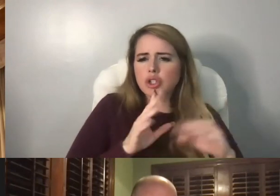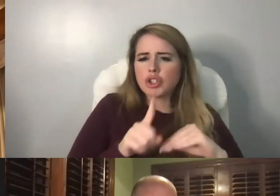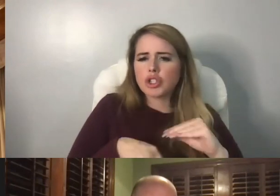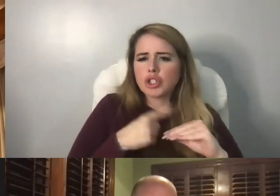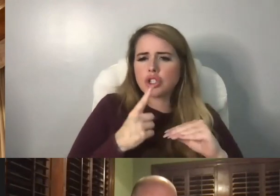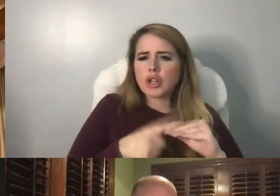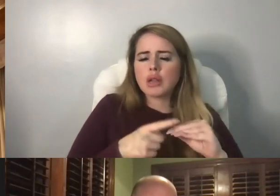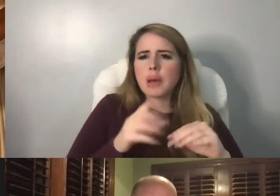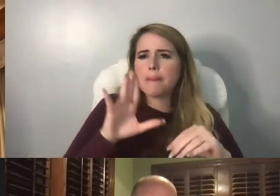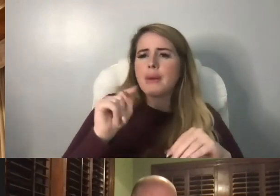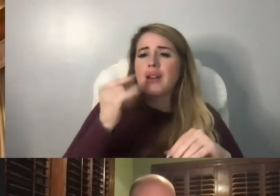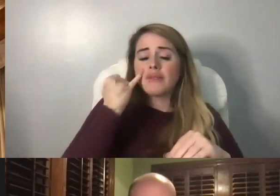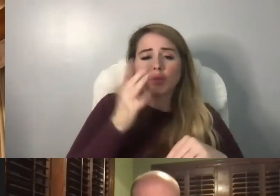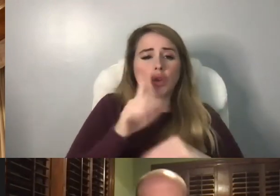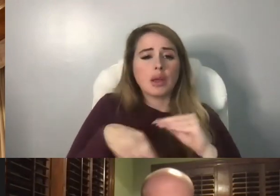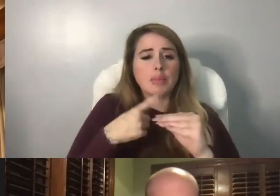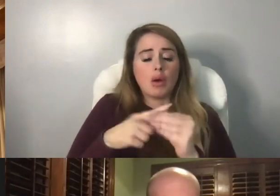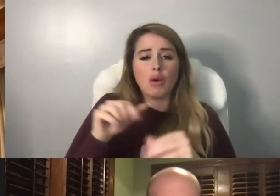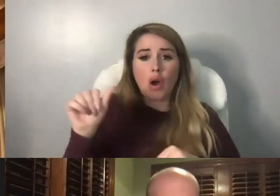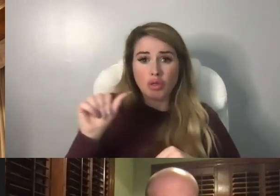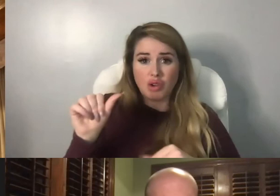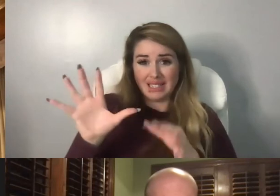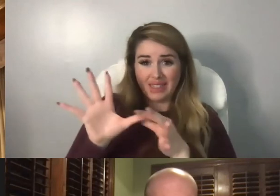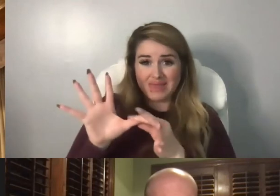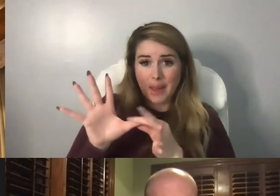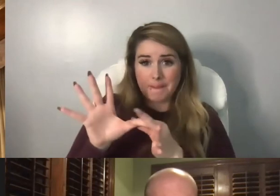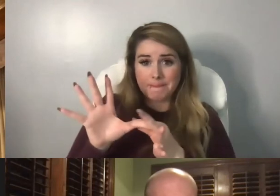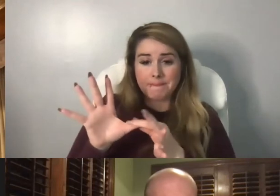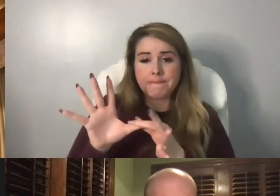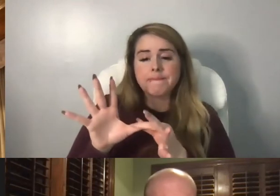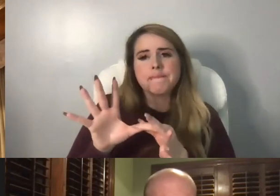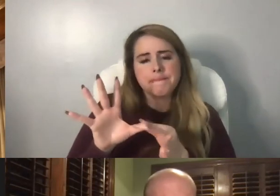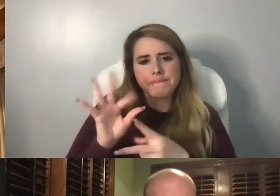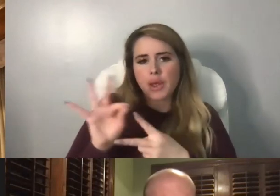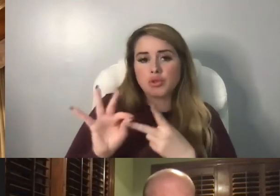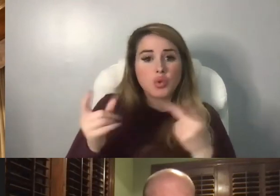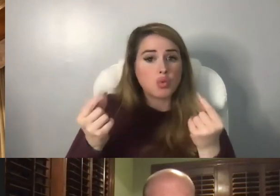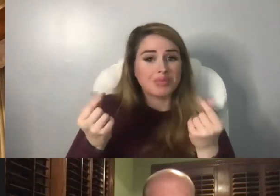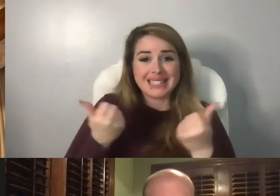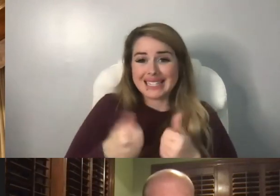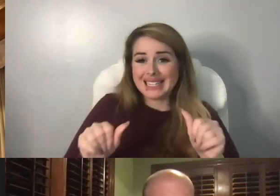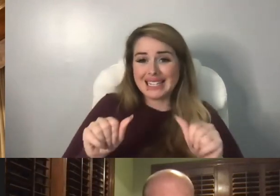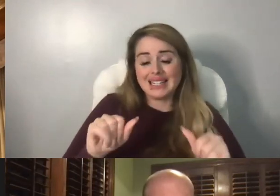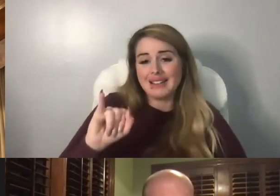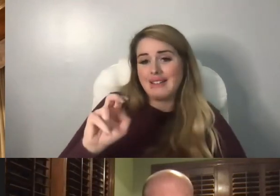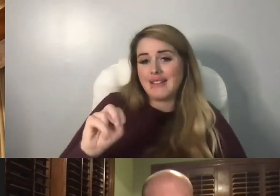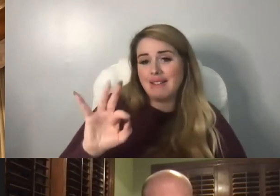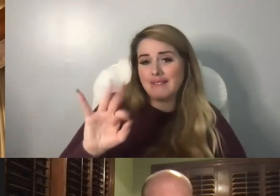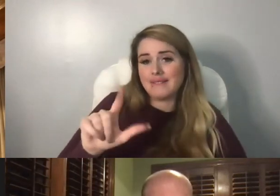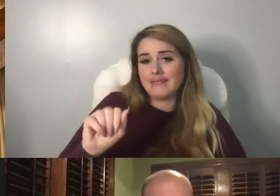to, but if you're talking about arthritis of the thumb, the options are anti-inflammatories by